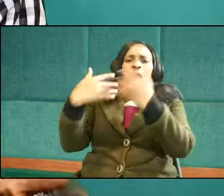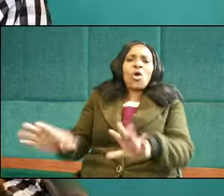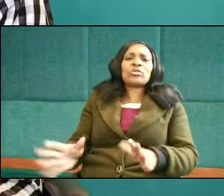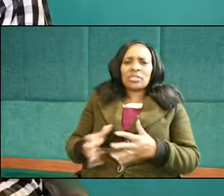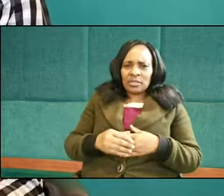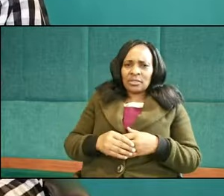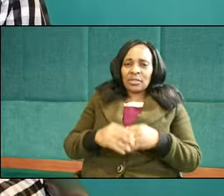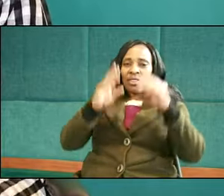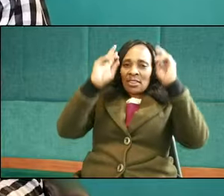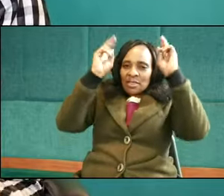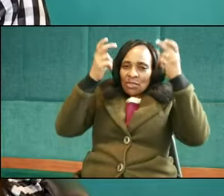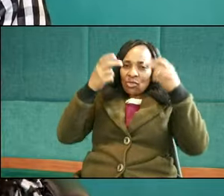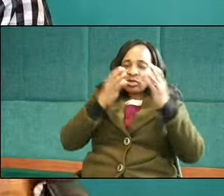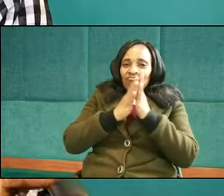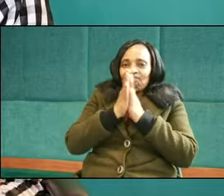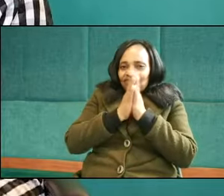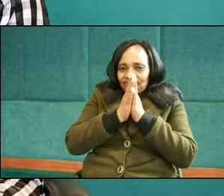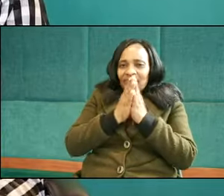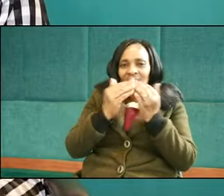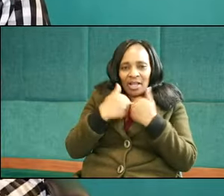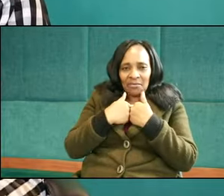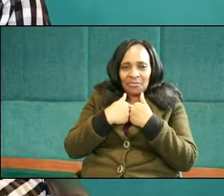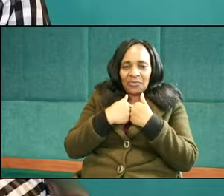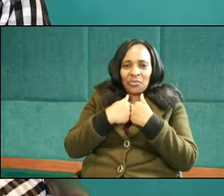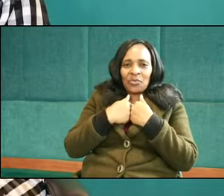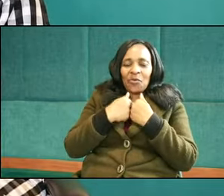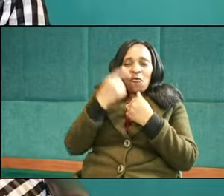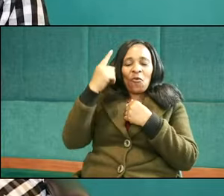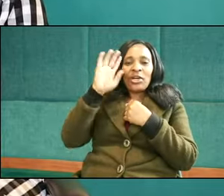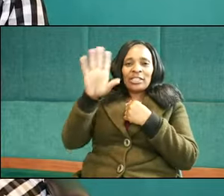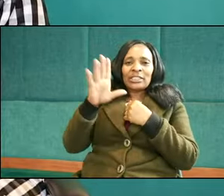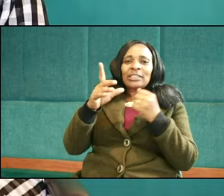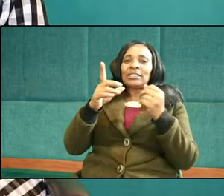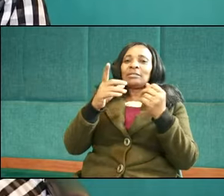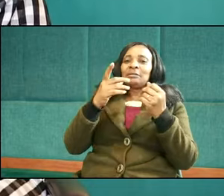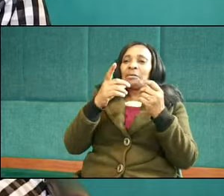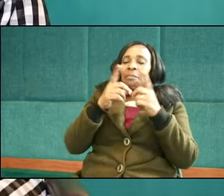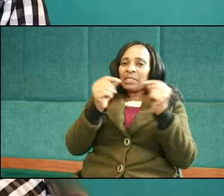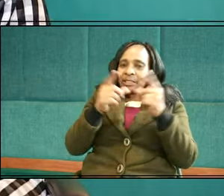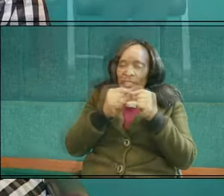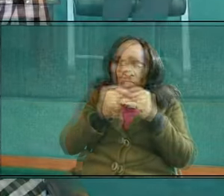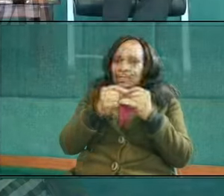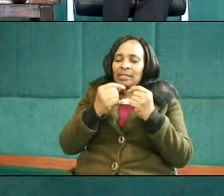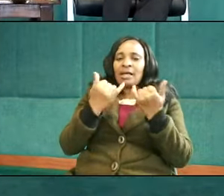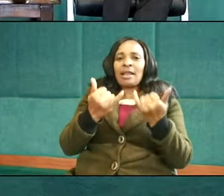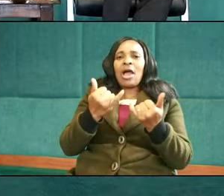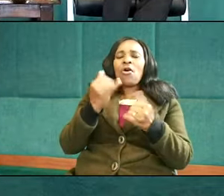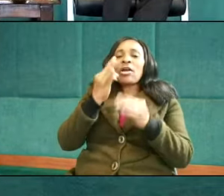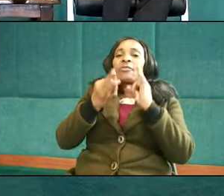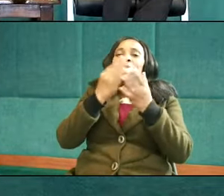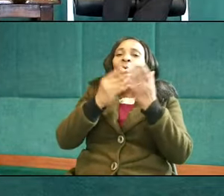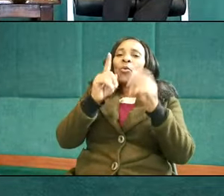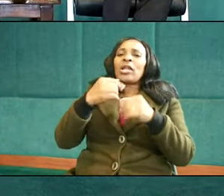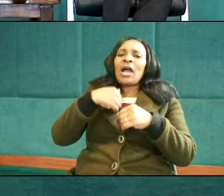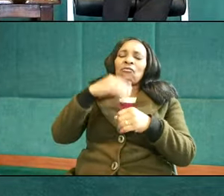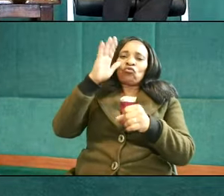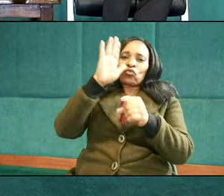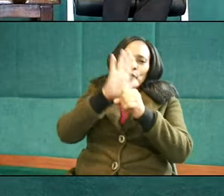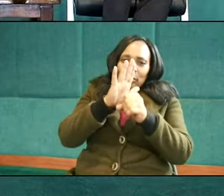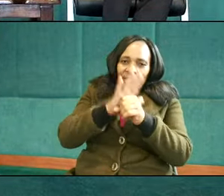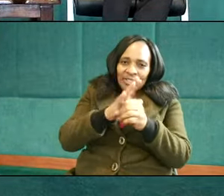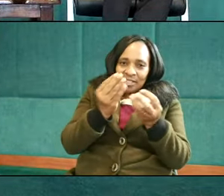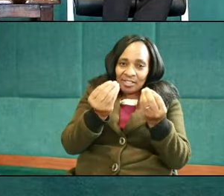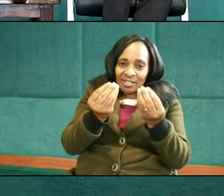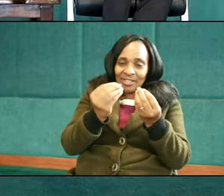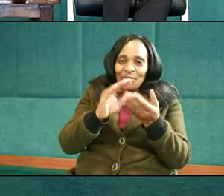is actually interesting because of the nature of its contradictory sense. Mm-hmm. Absolutely. And when someone has so much, it's very easy for